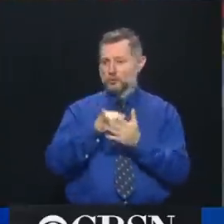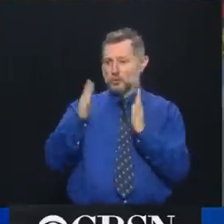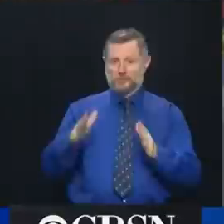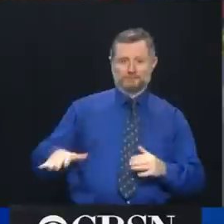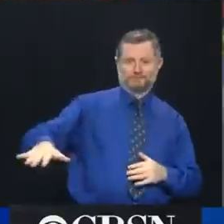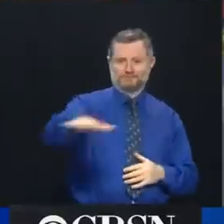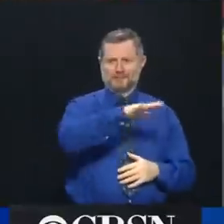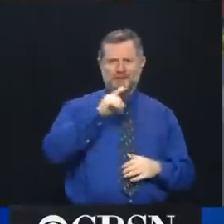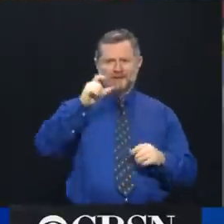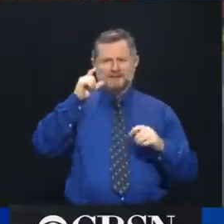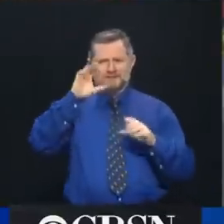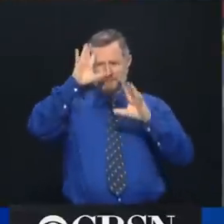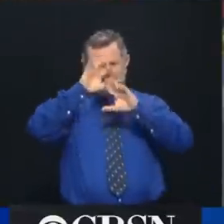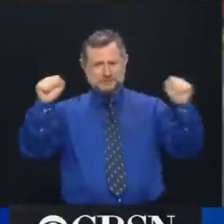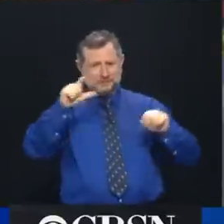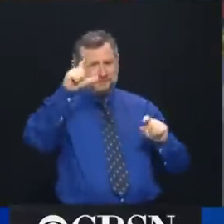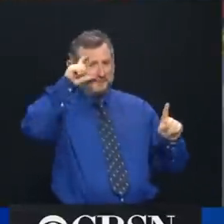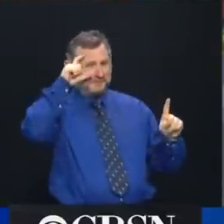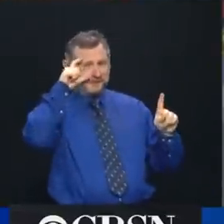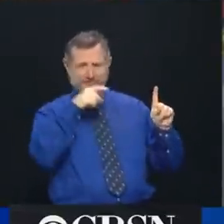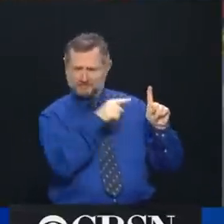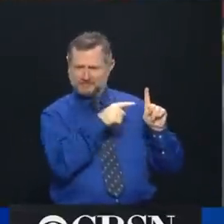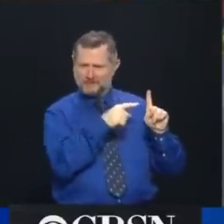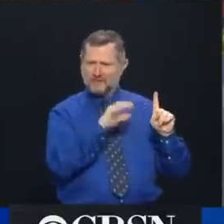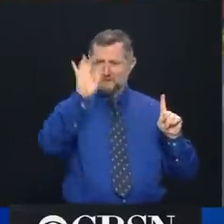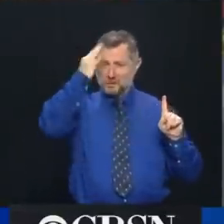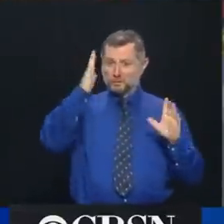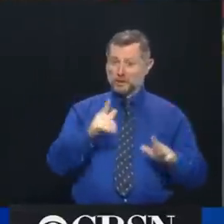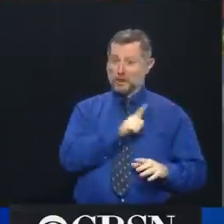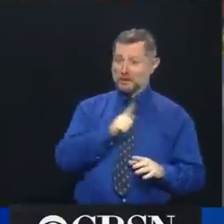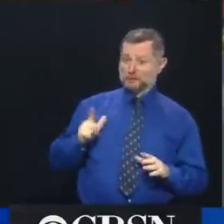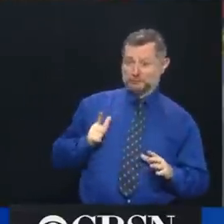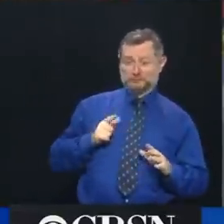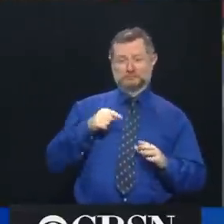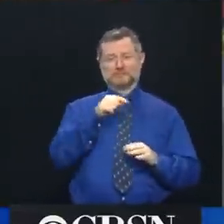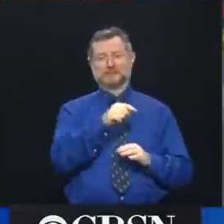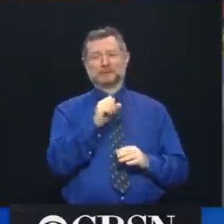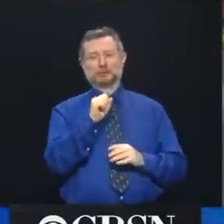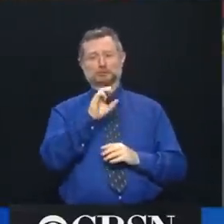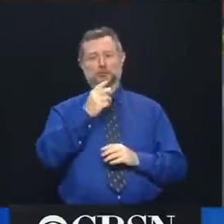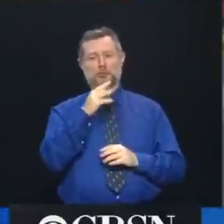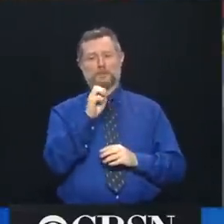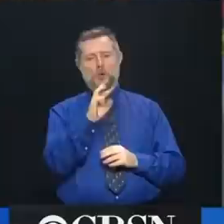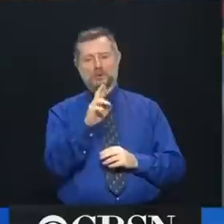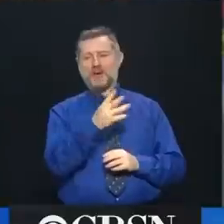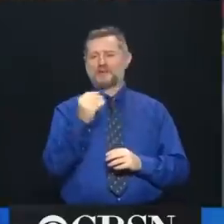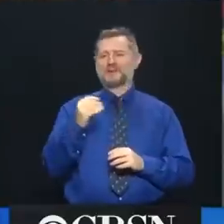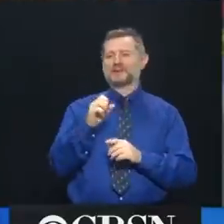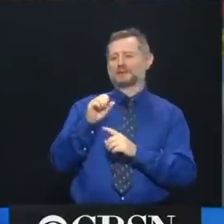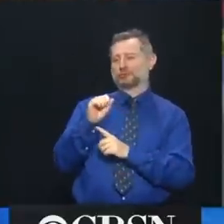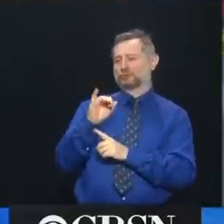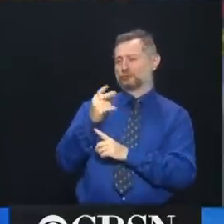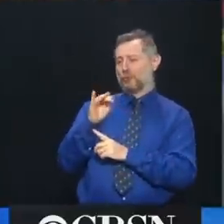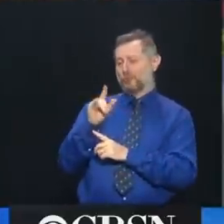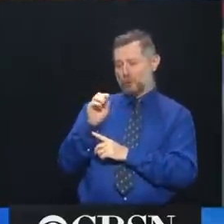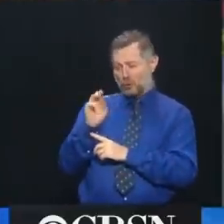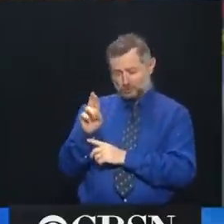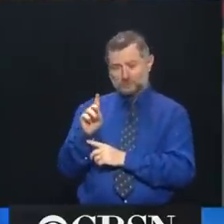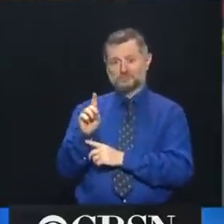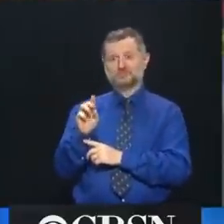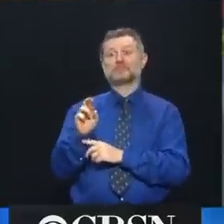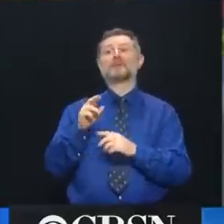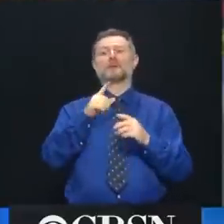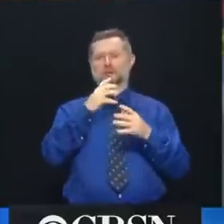and our federal delegation led by senator schumer and gillibrand worked hard to secure funds for renters landlords workers and